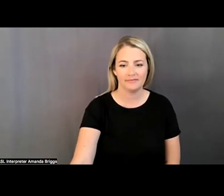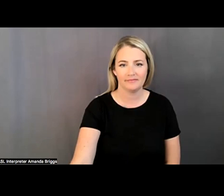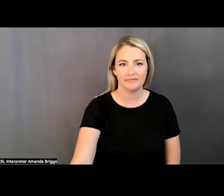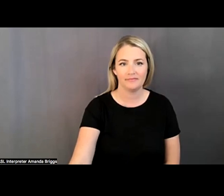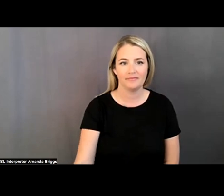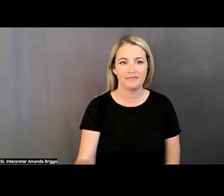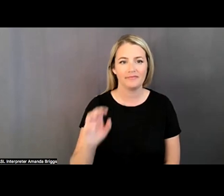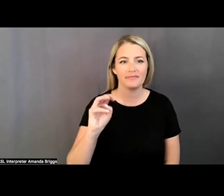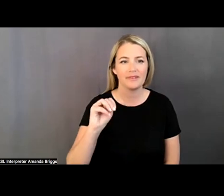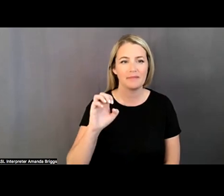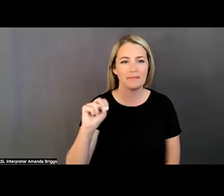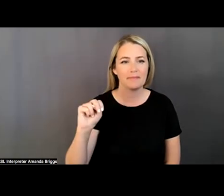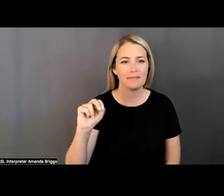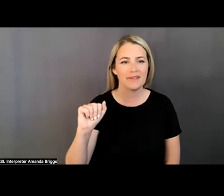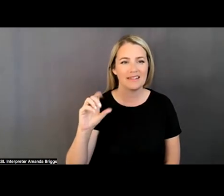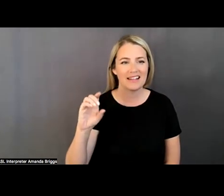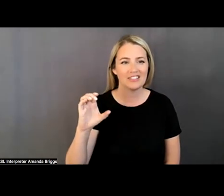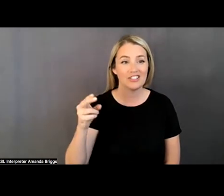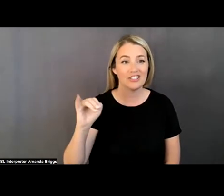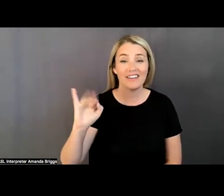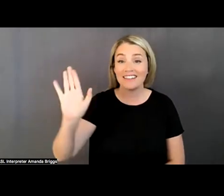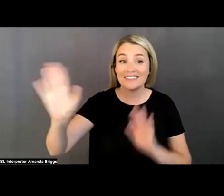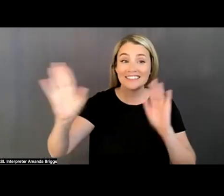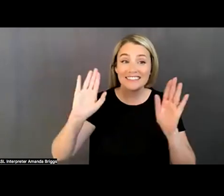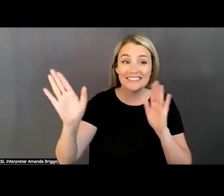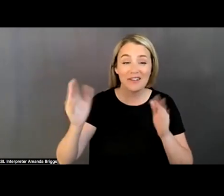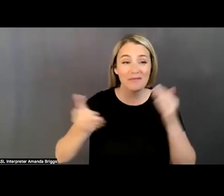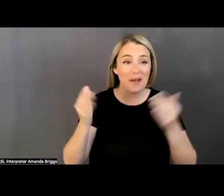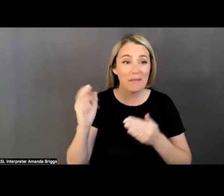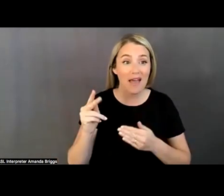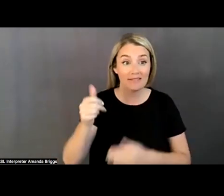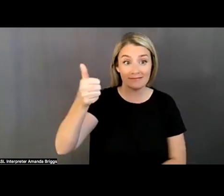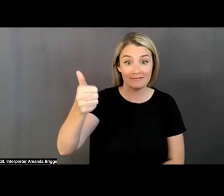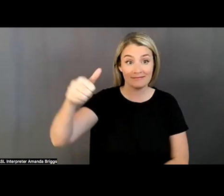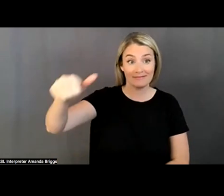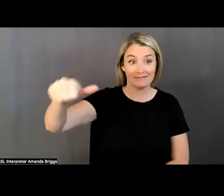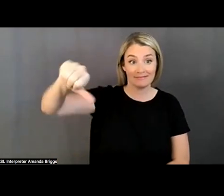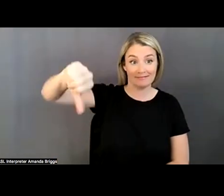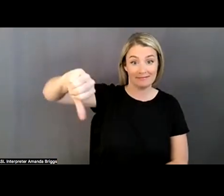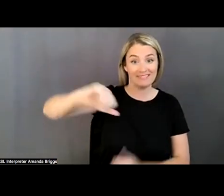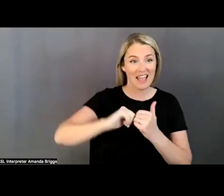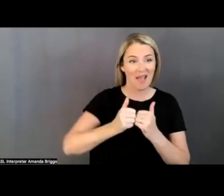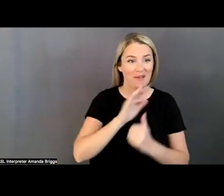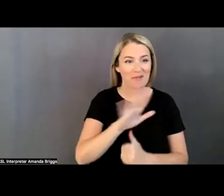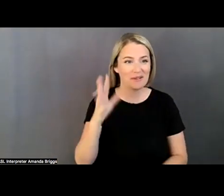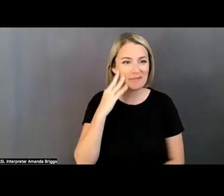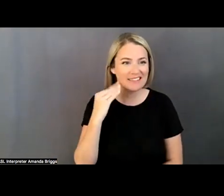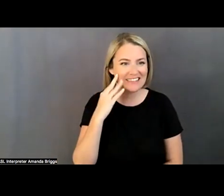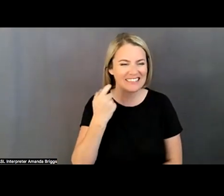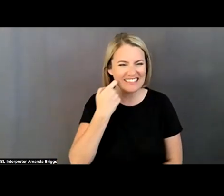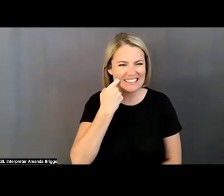Hey again, welcome back. Thumbs up, thumbs down, thumbs sideways. How was this round for folks?